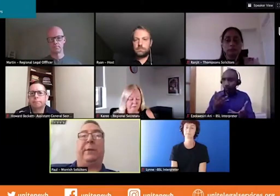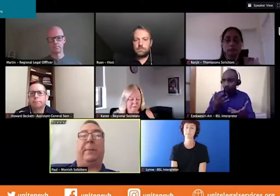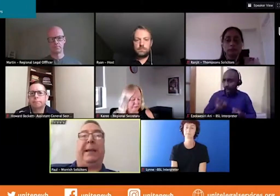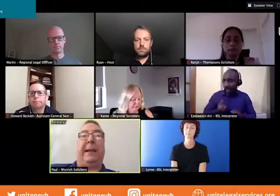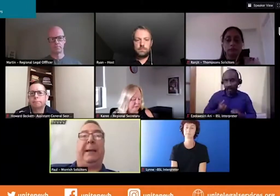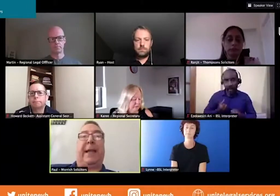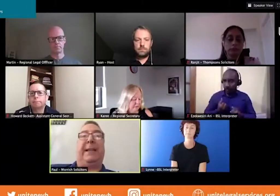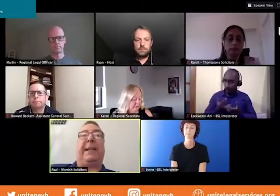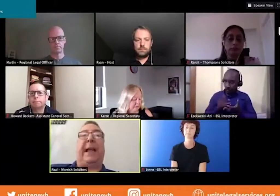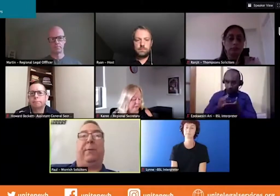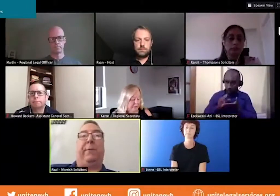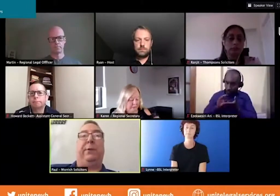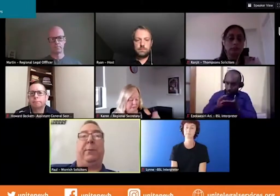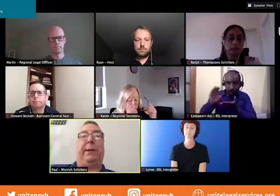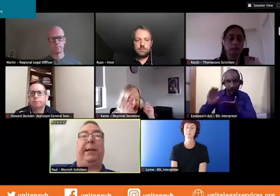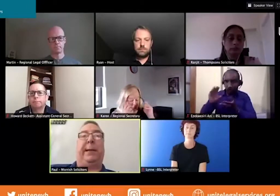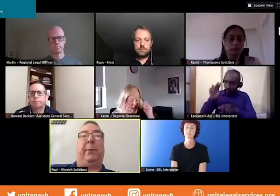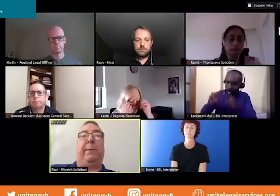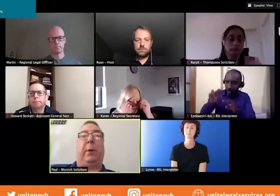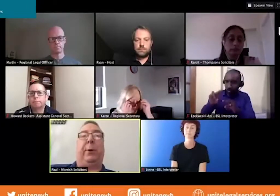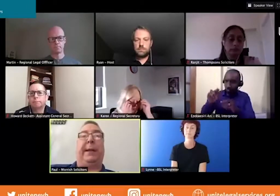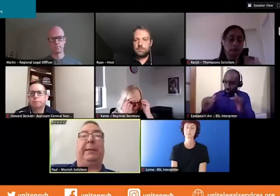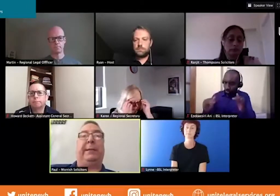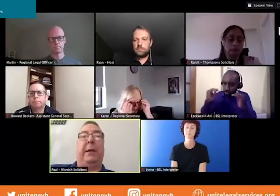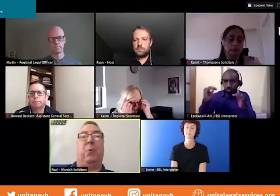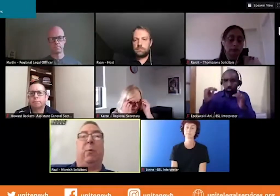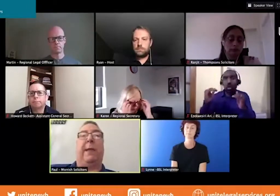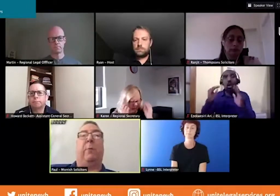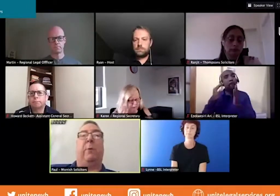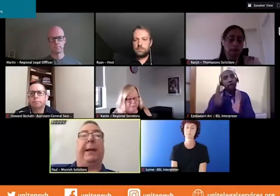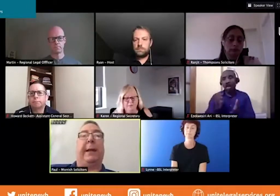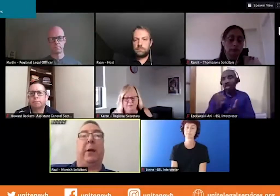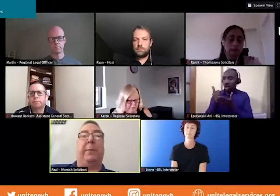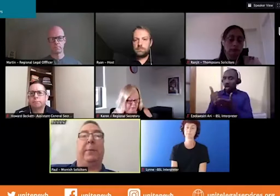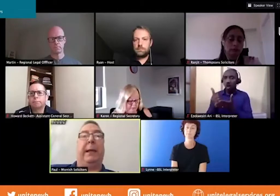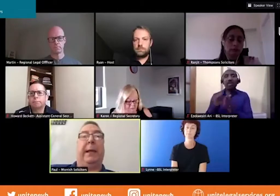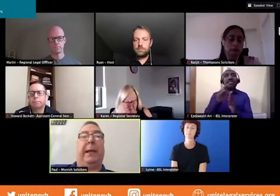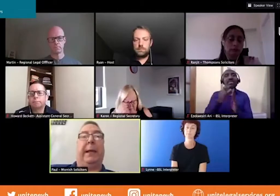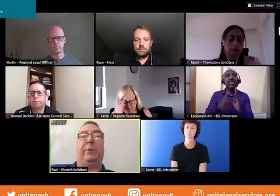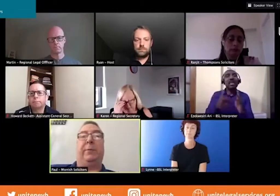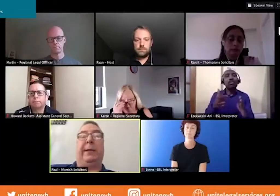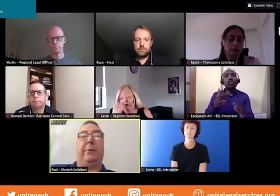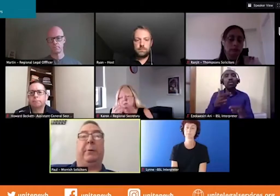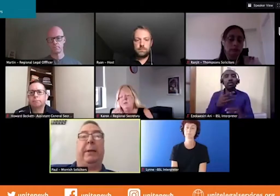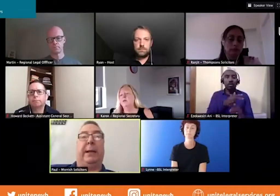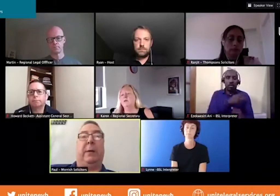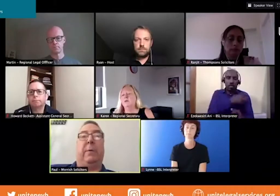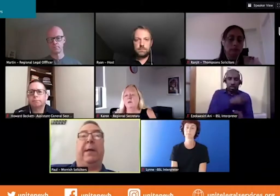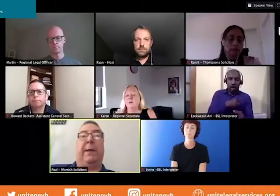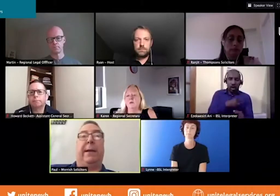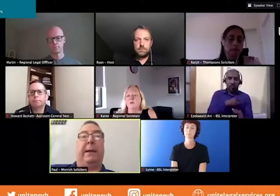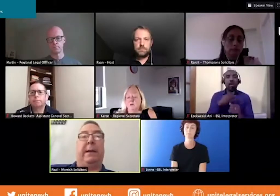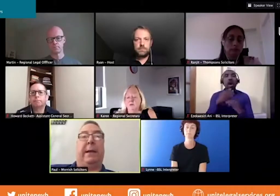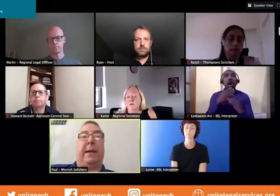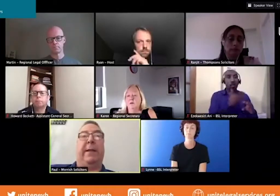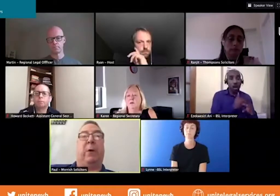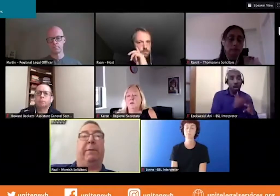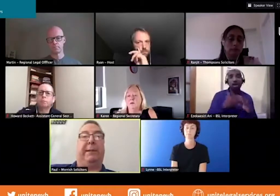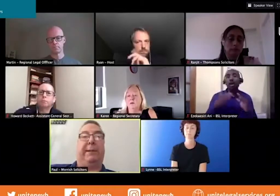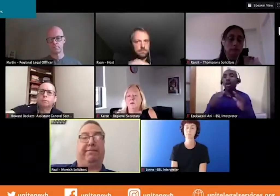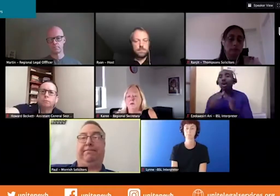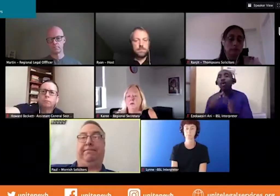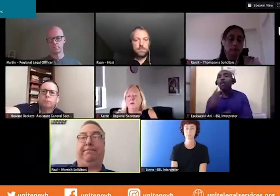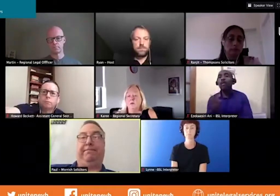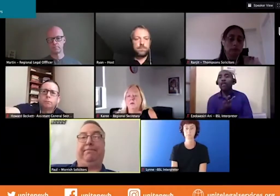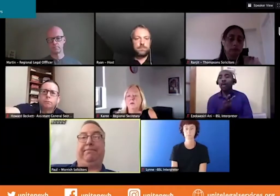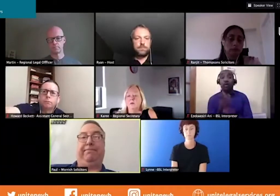to be as helpful to our disabled employees when they're working at home as we do when they're in the office.